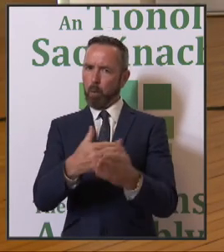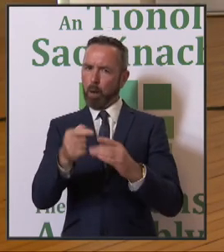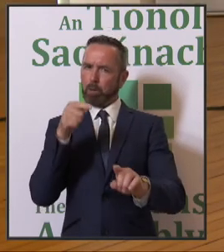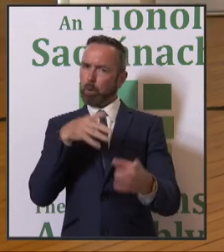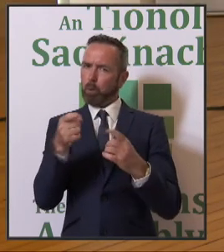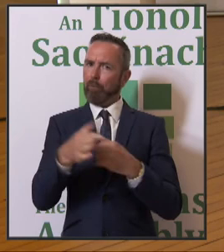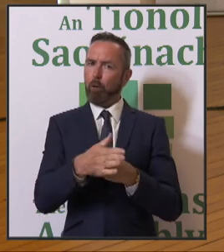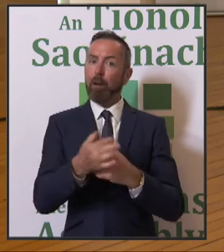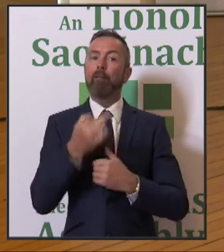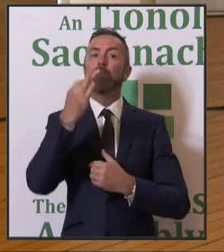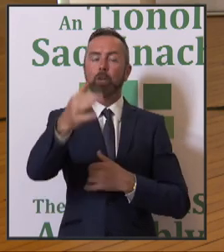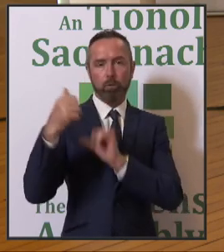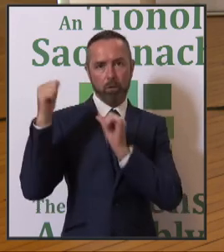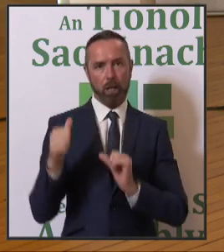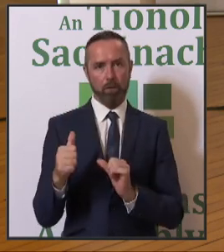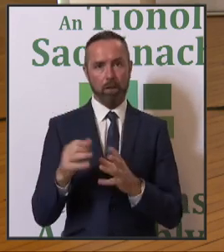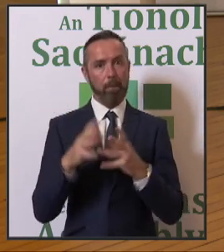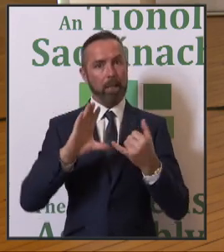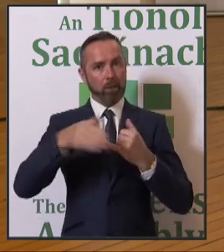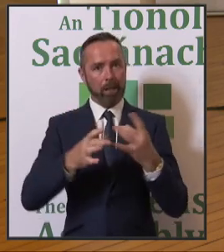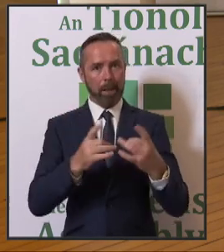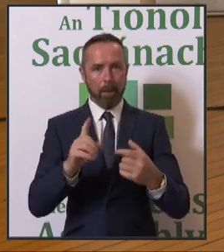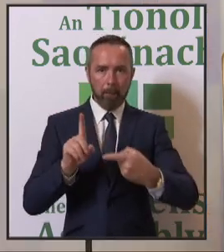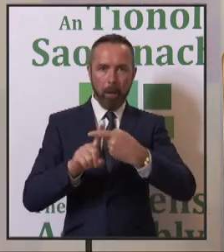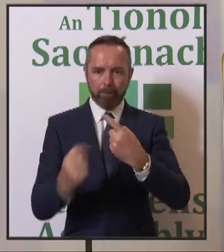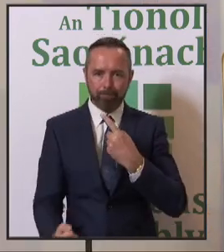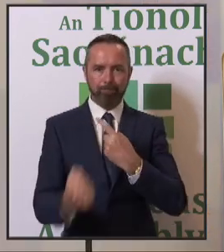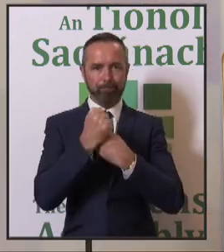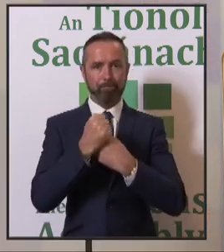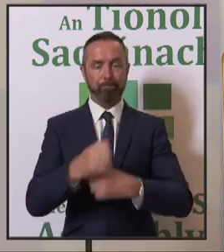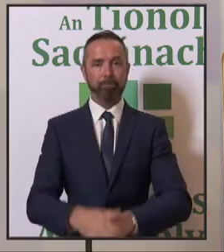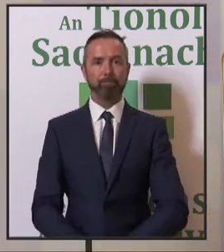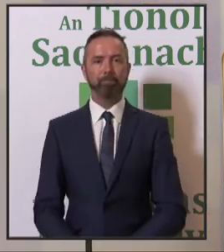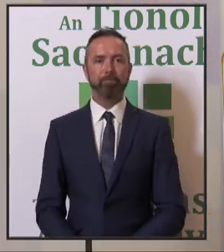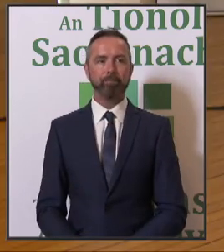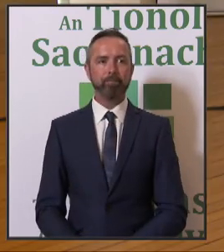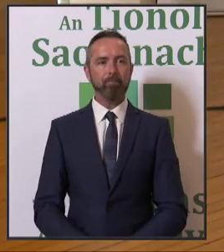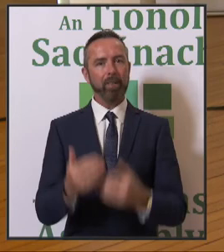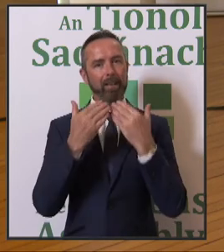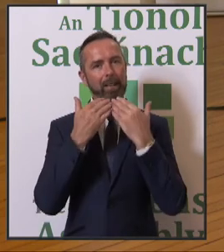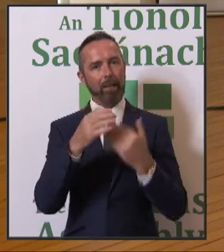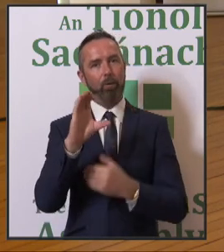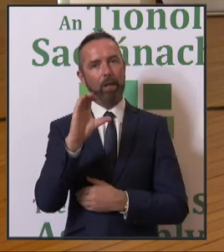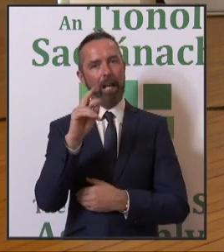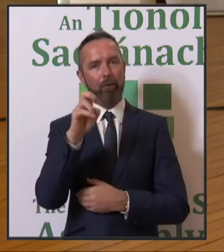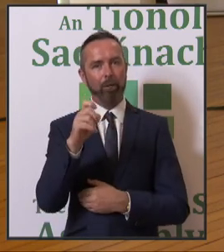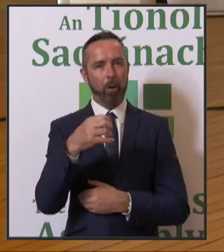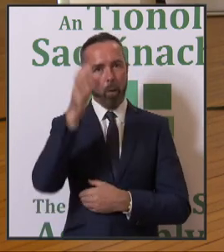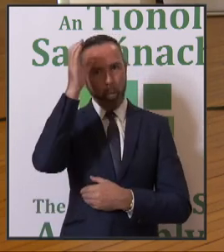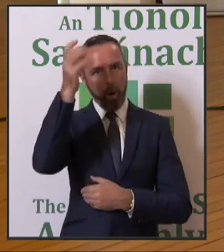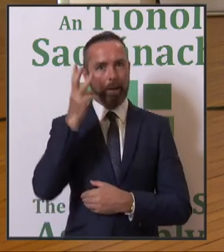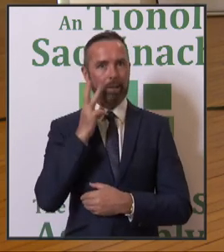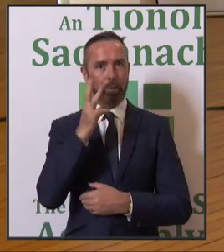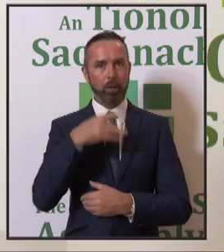that there's a really big opportunity that you have here to make a really positive impact. Great, Claire, you're very kind. Thank you. Wise words indeed to live